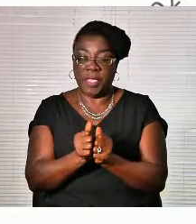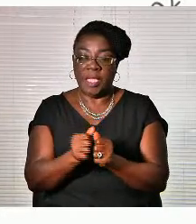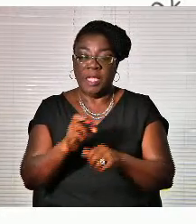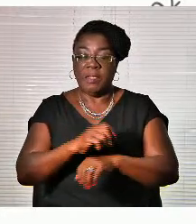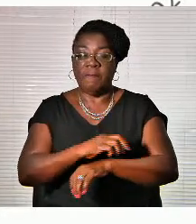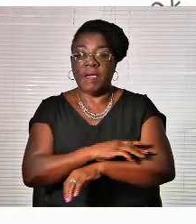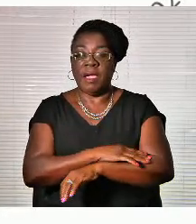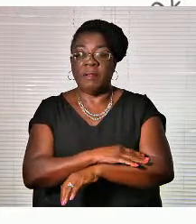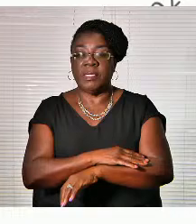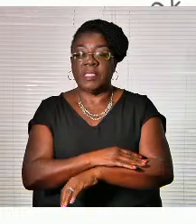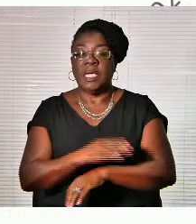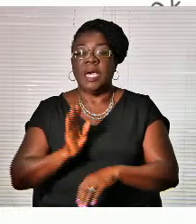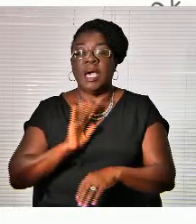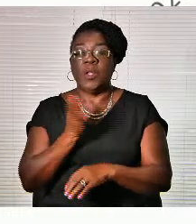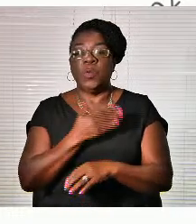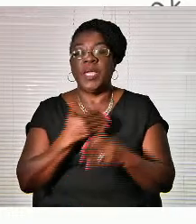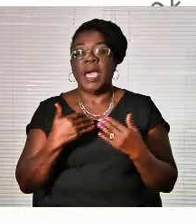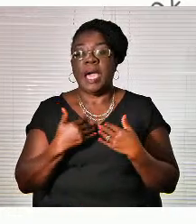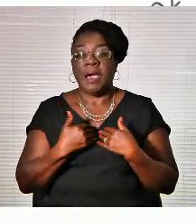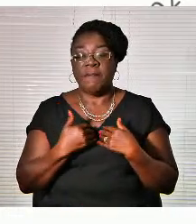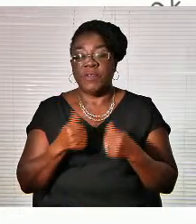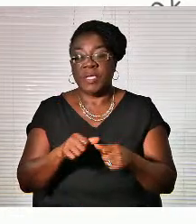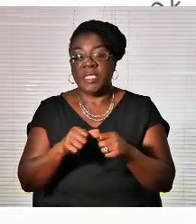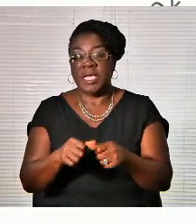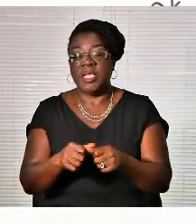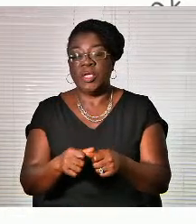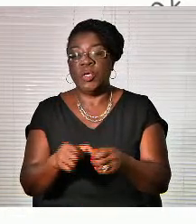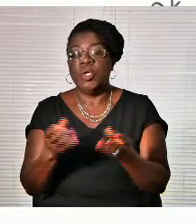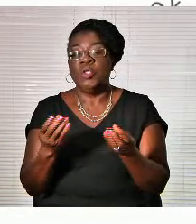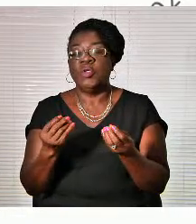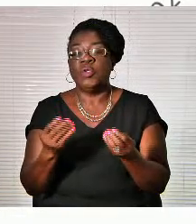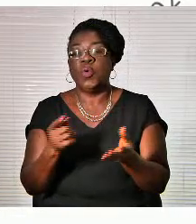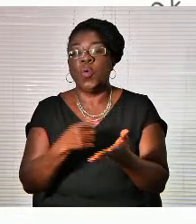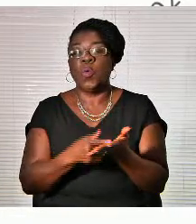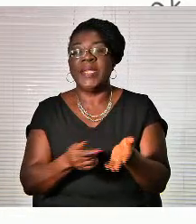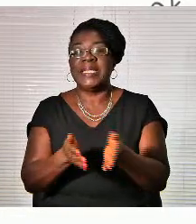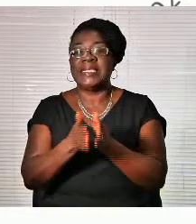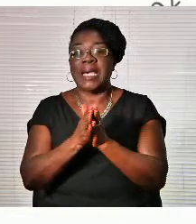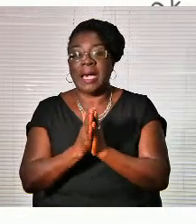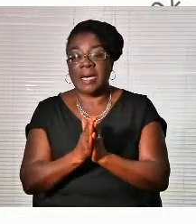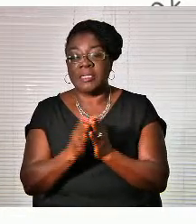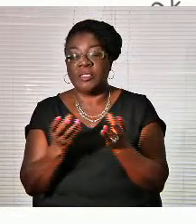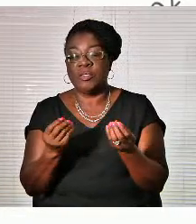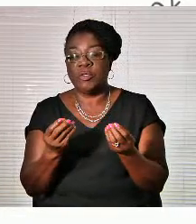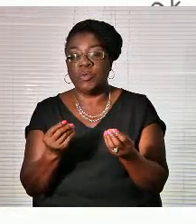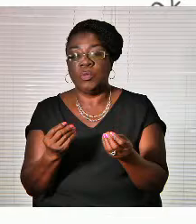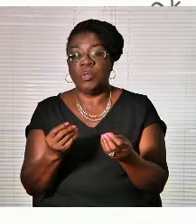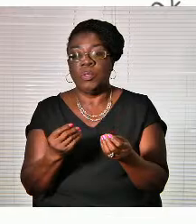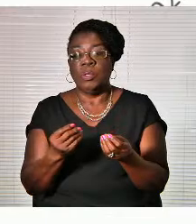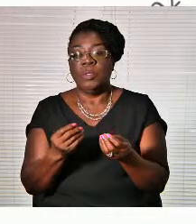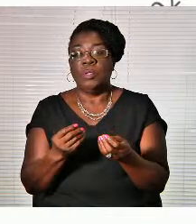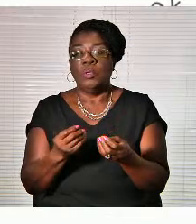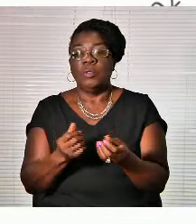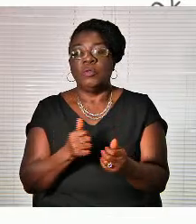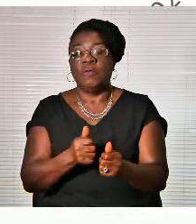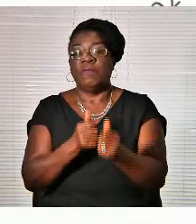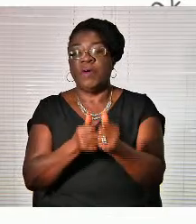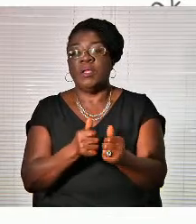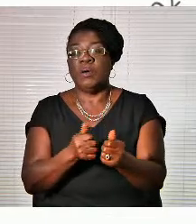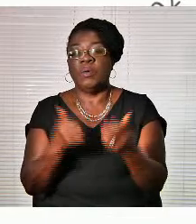to continue to do what is required to decrease the likelihood of increasing cases, and as best we